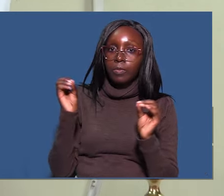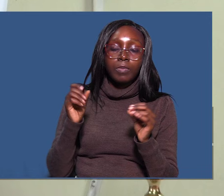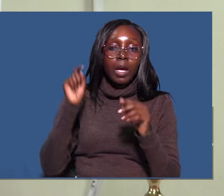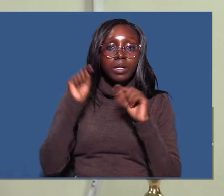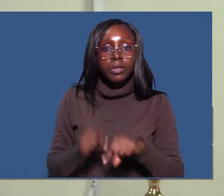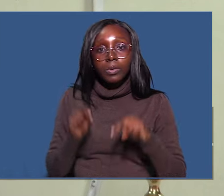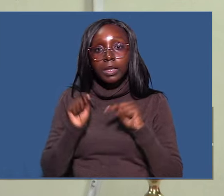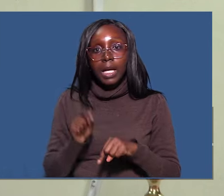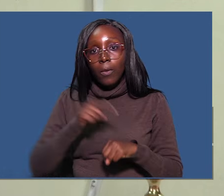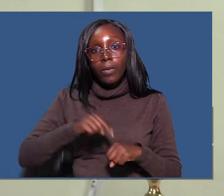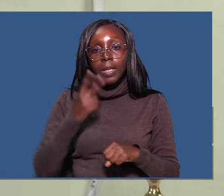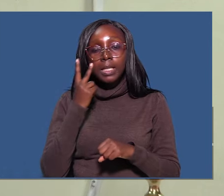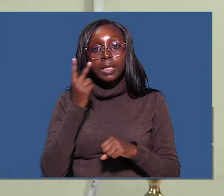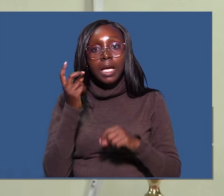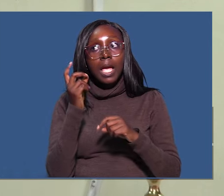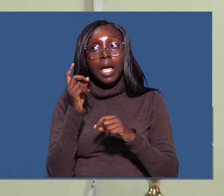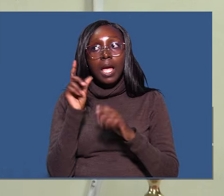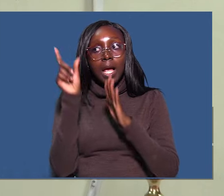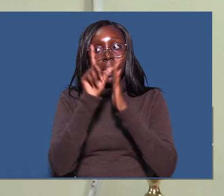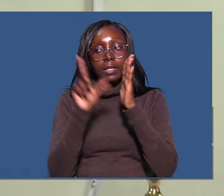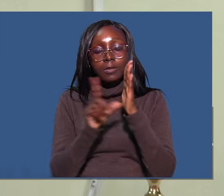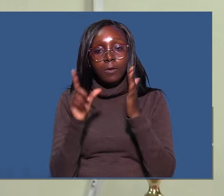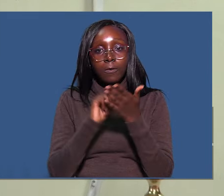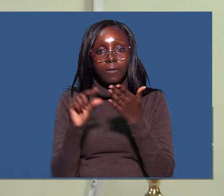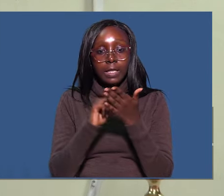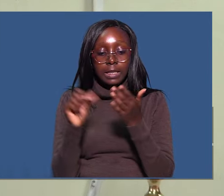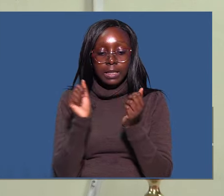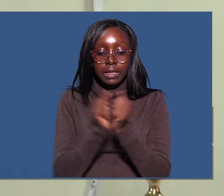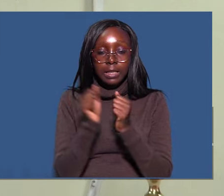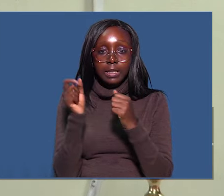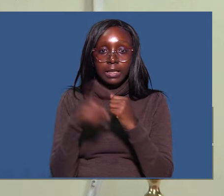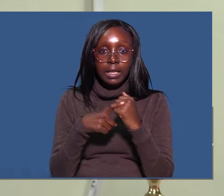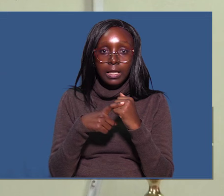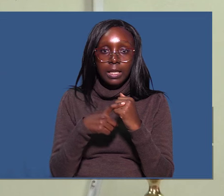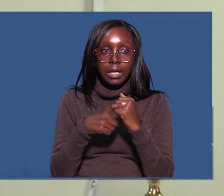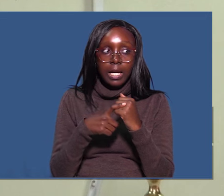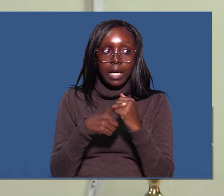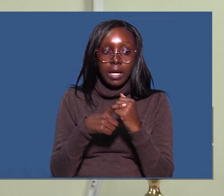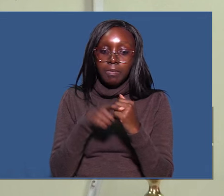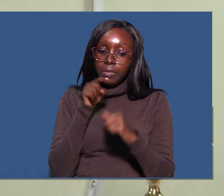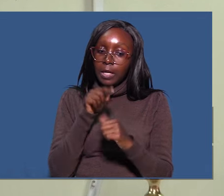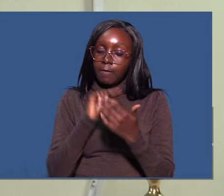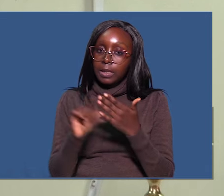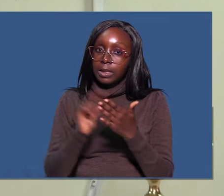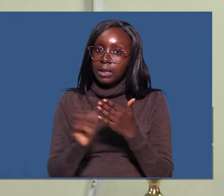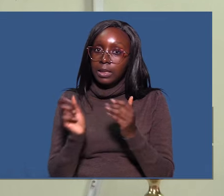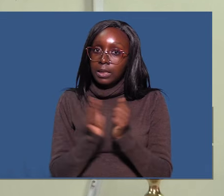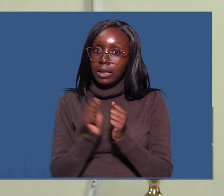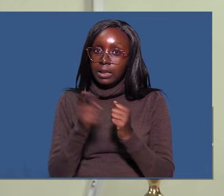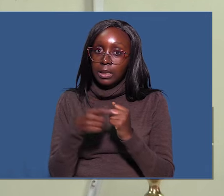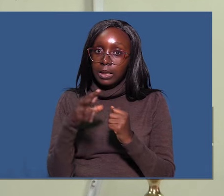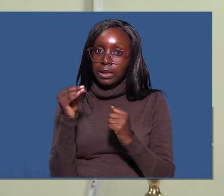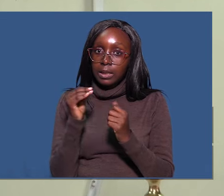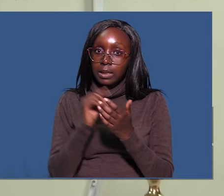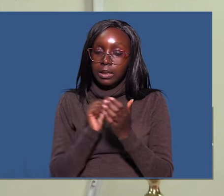be looking at the lessons of verse 16. And scholars think that verse 16 and 17 make